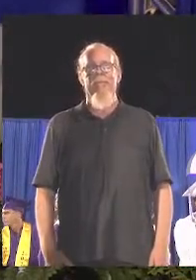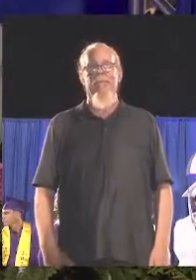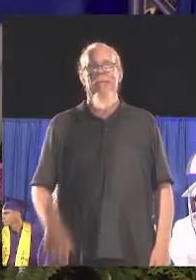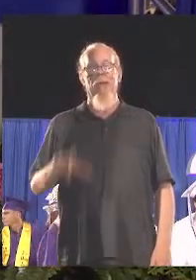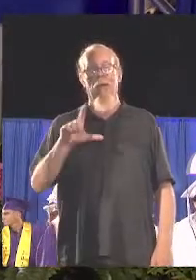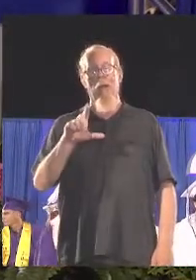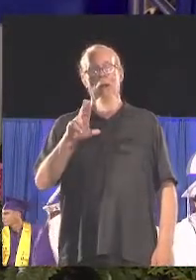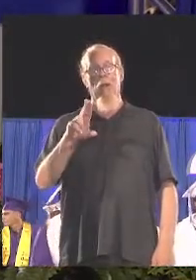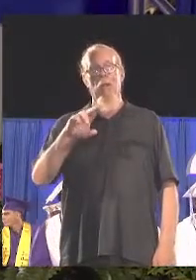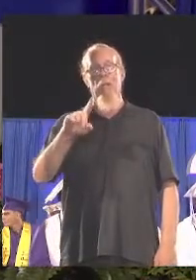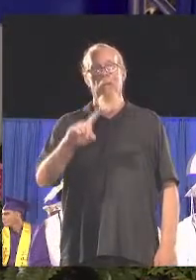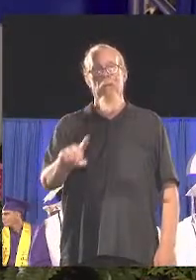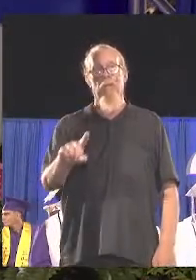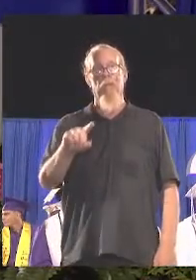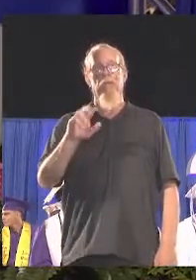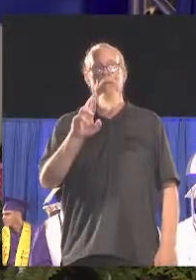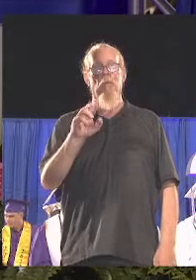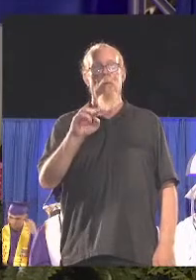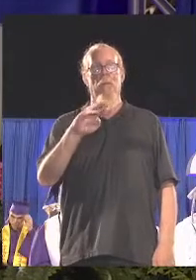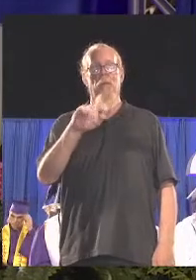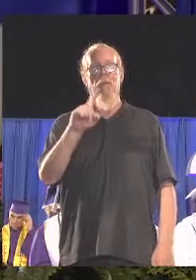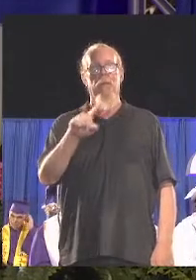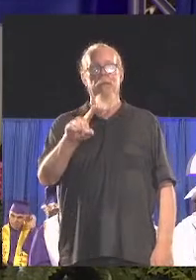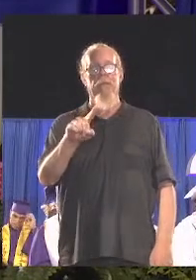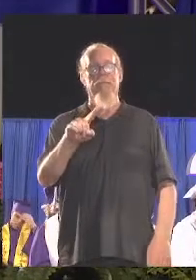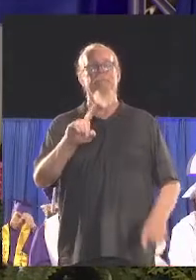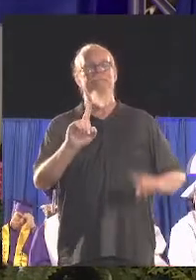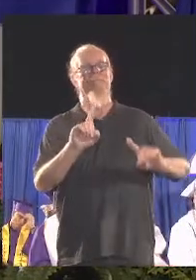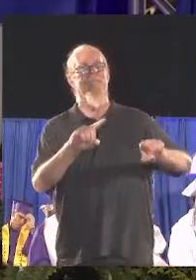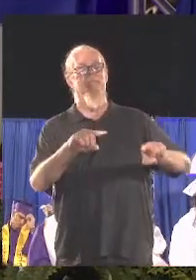Luz Andrea Ramirez, San Antonio College.